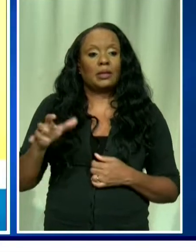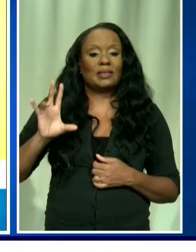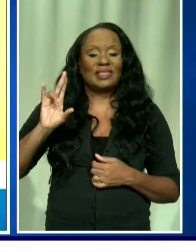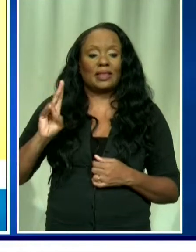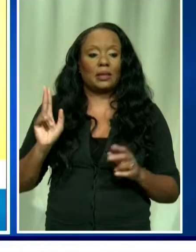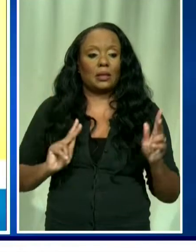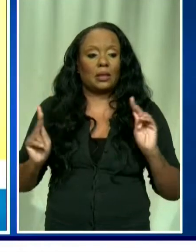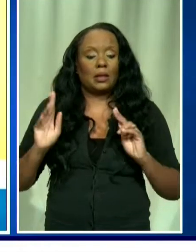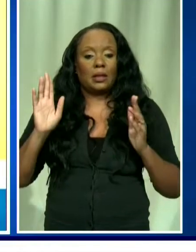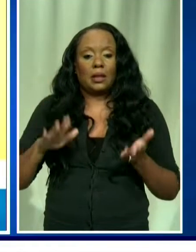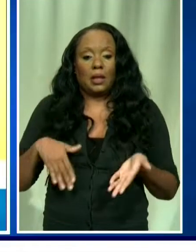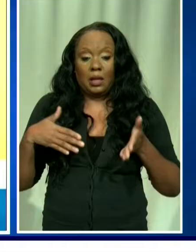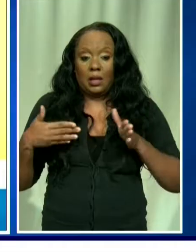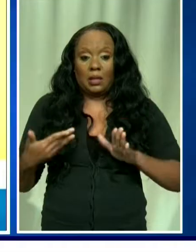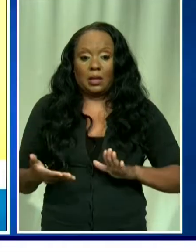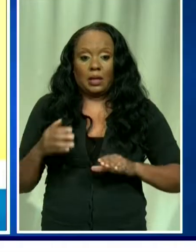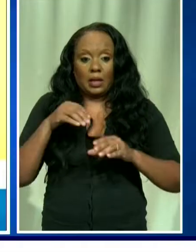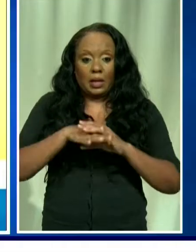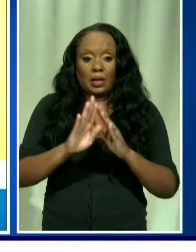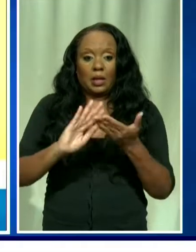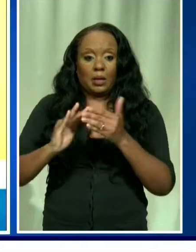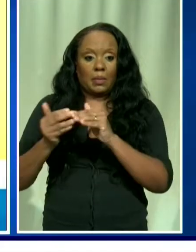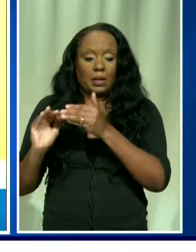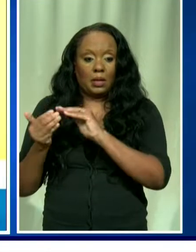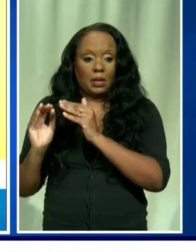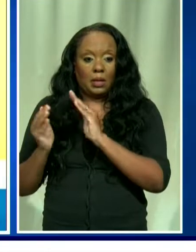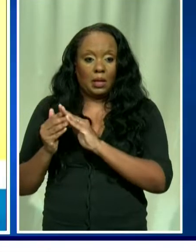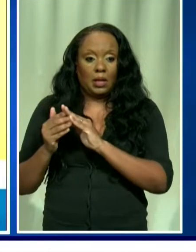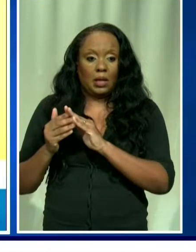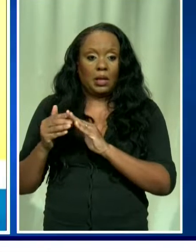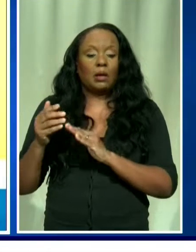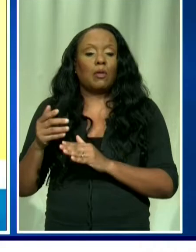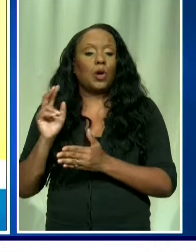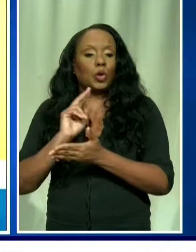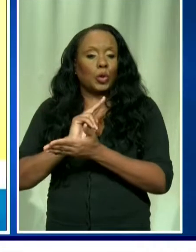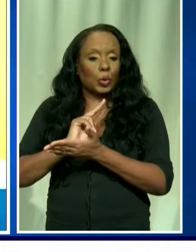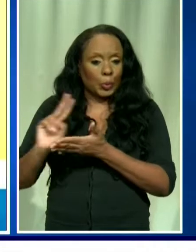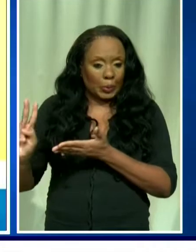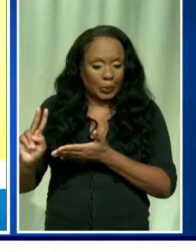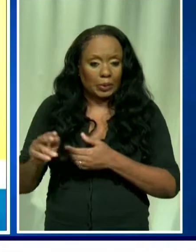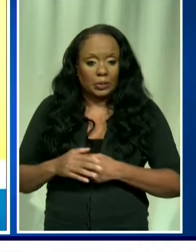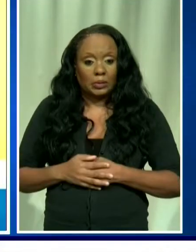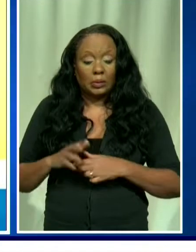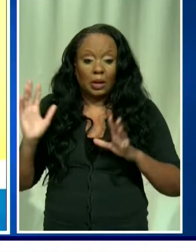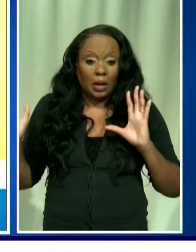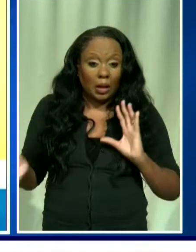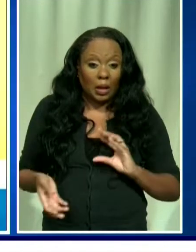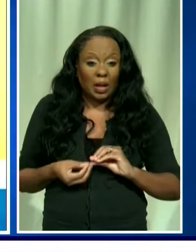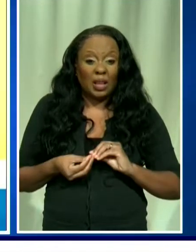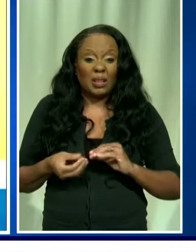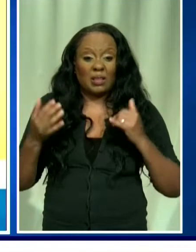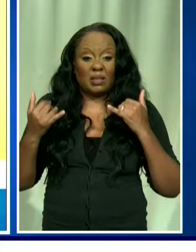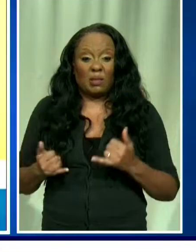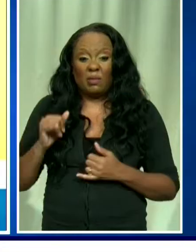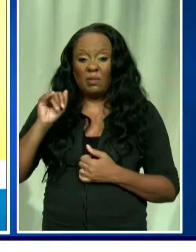people died within the community in the last 2 weeks. As a result, the COVID-19 death toll has now